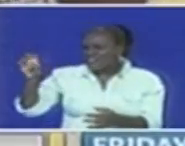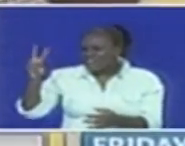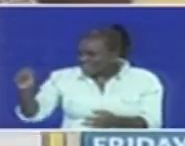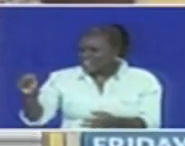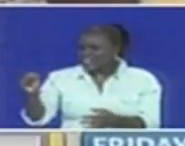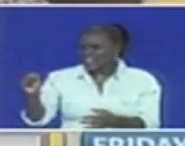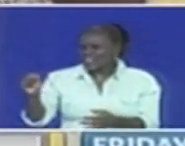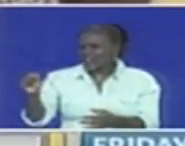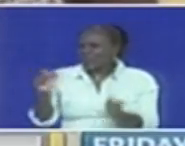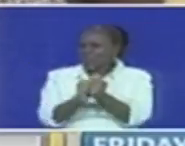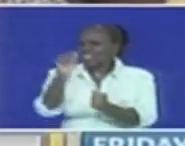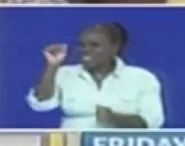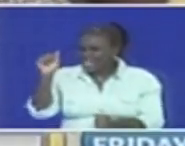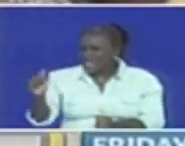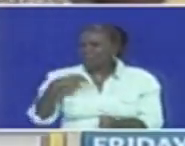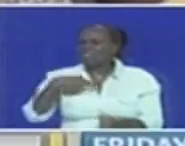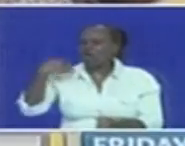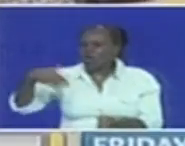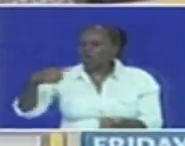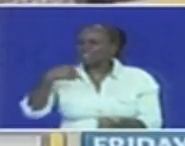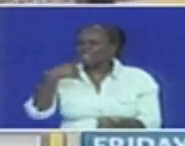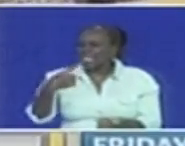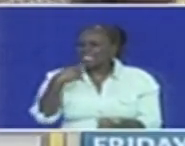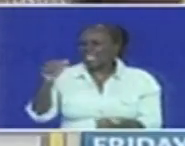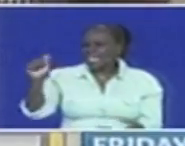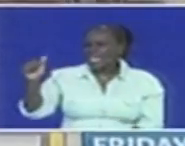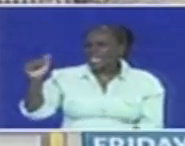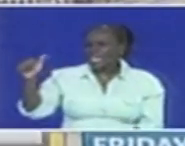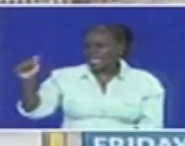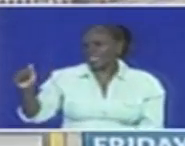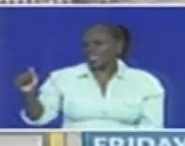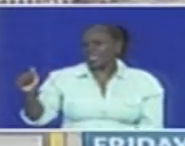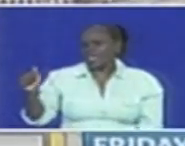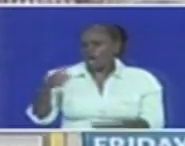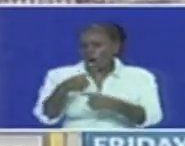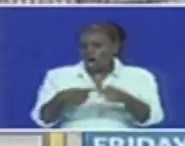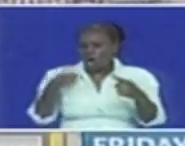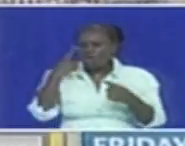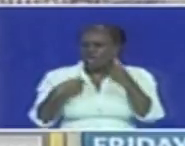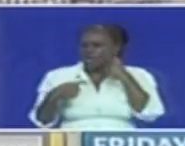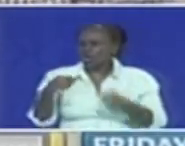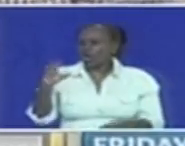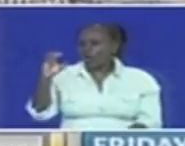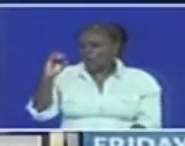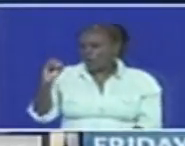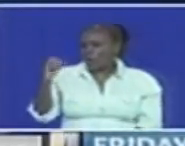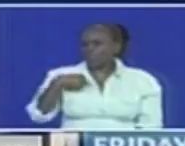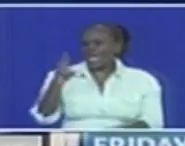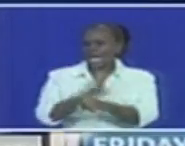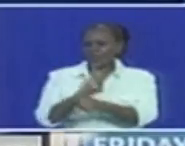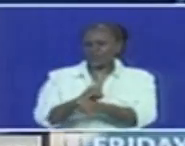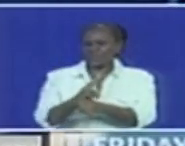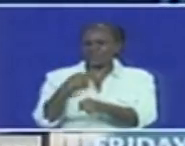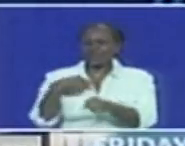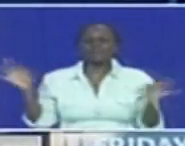that all my life, and I'm sure so many other people have been saying onion, onion, actually, oven. Wow,